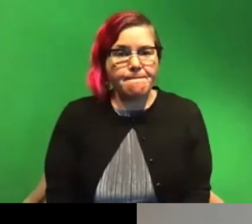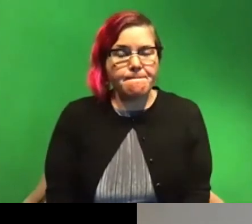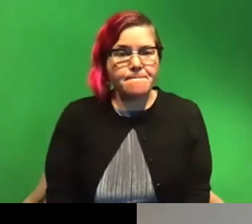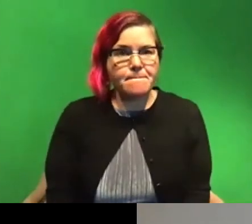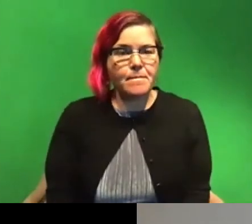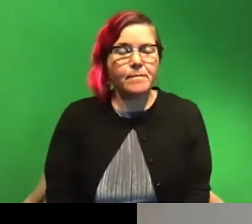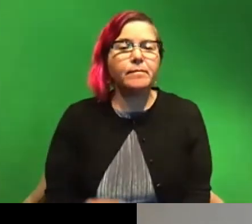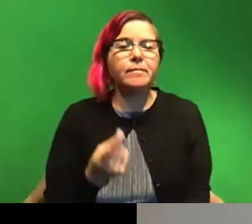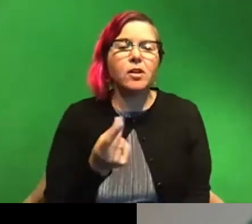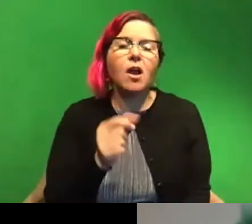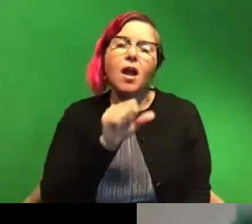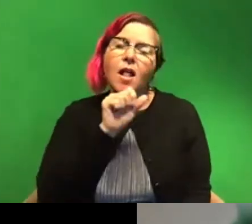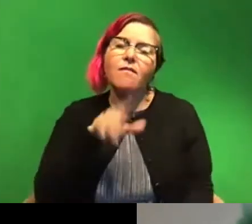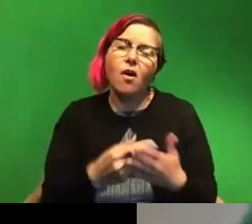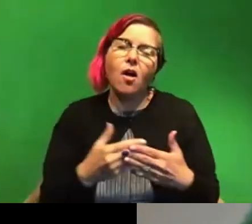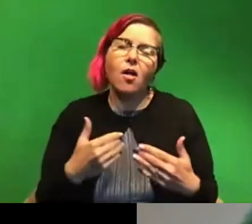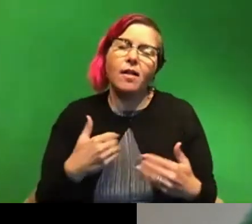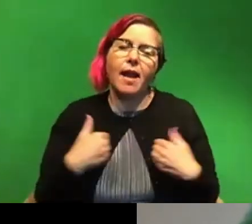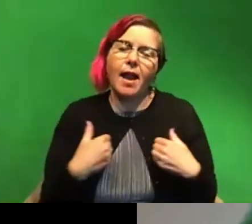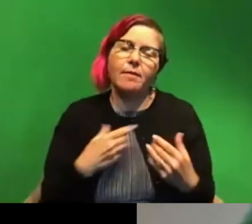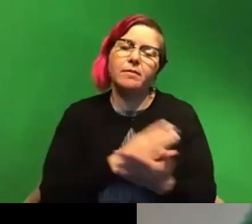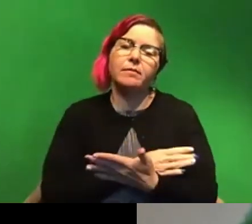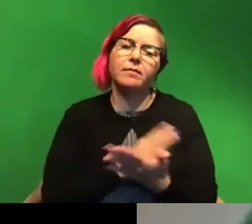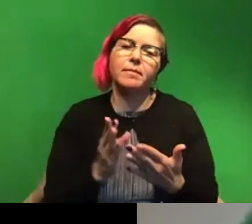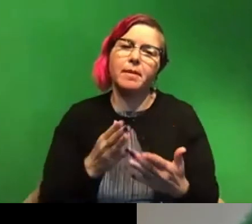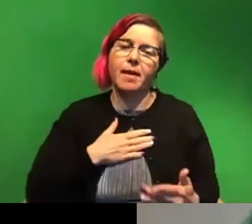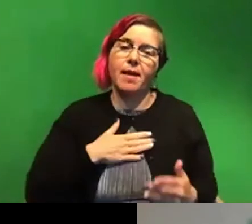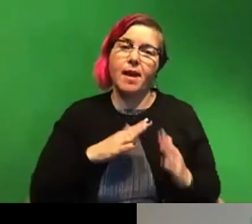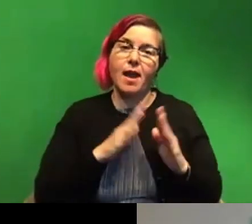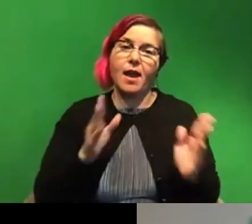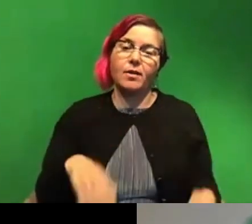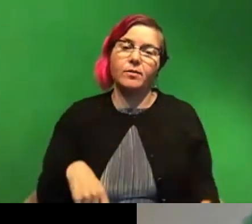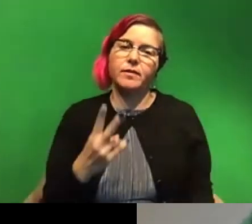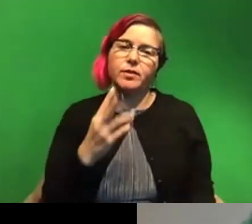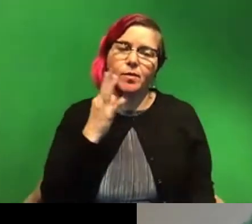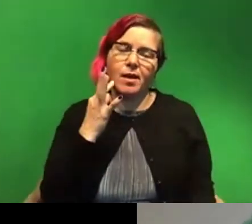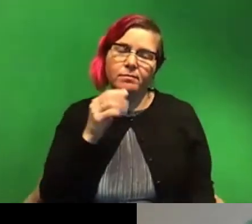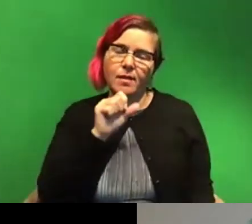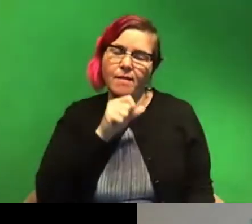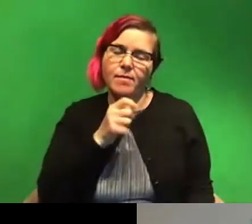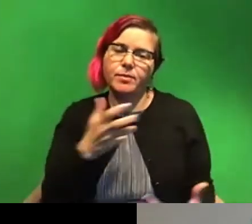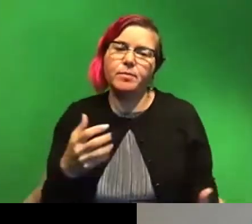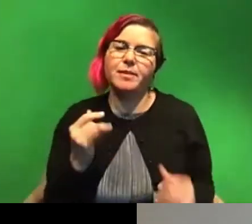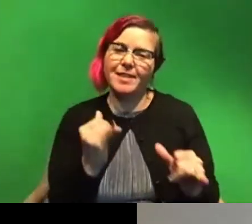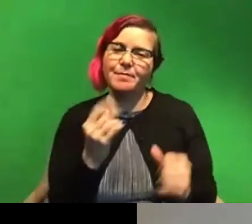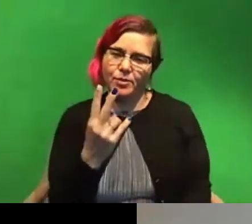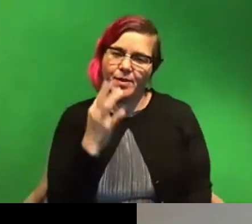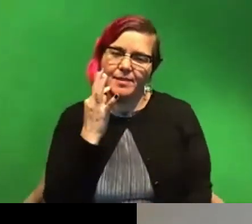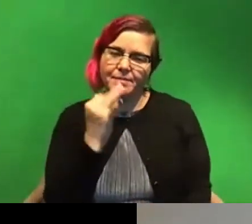Dogs, I love all animals across the board, but in my house, I have 2 cats and I love them so much. So same here, 2